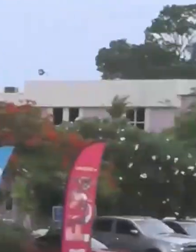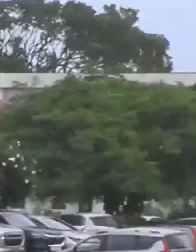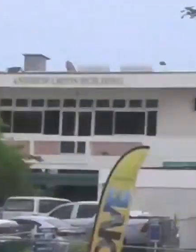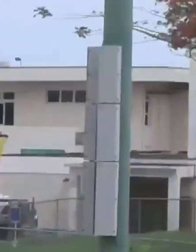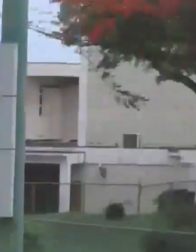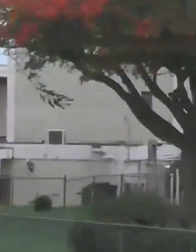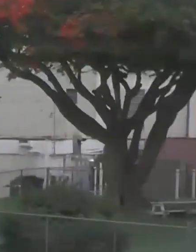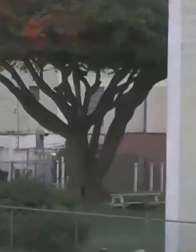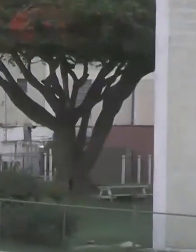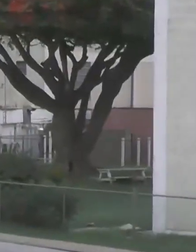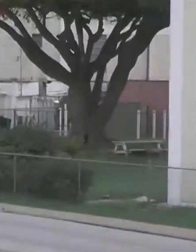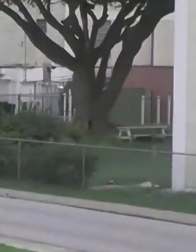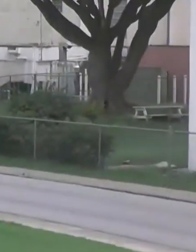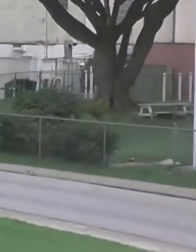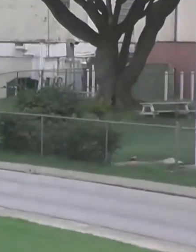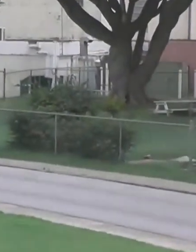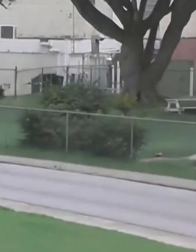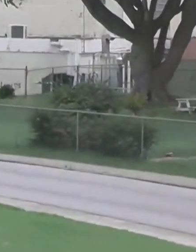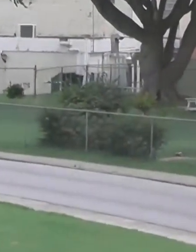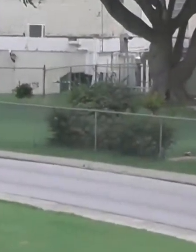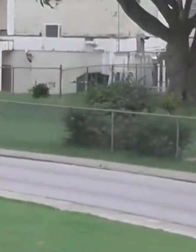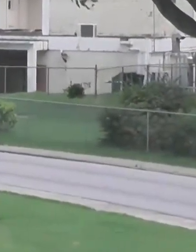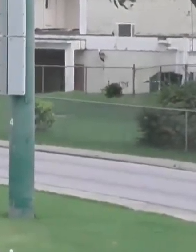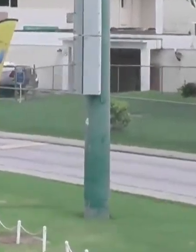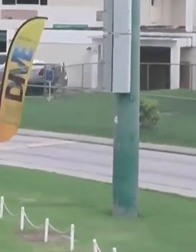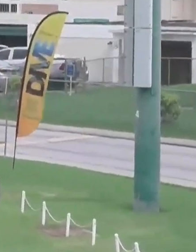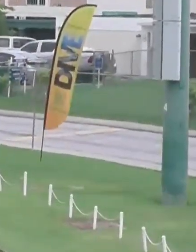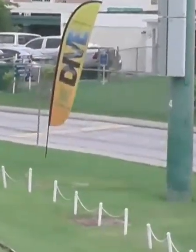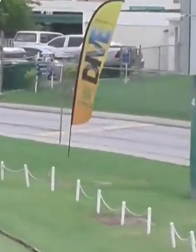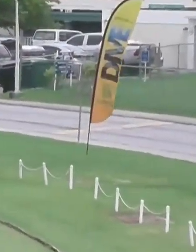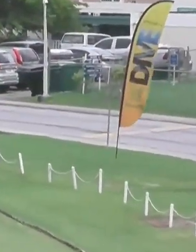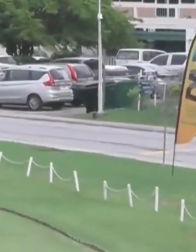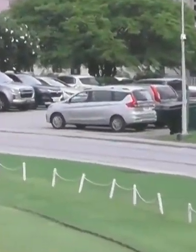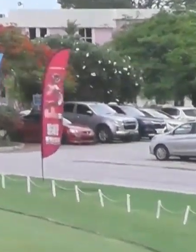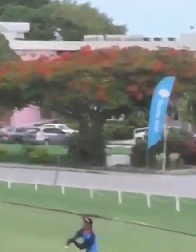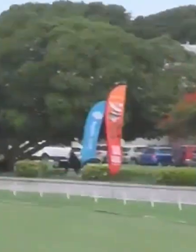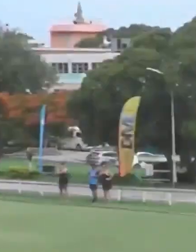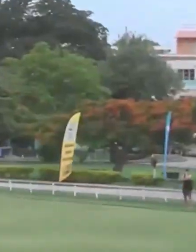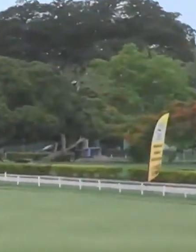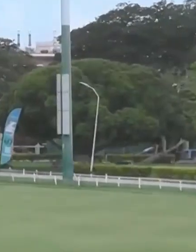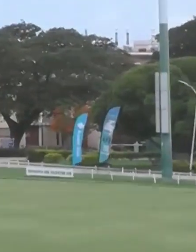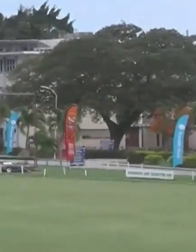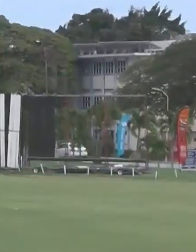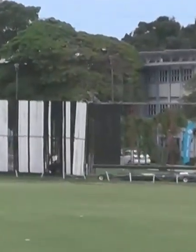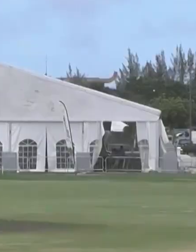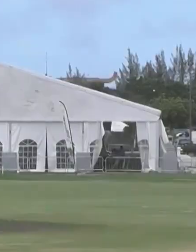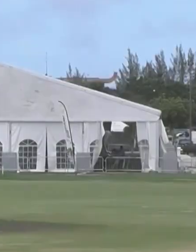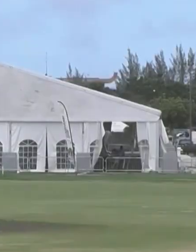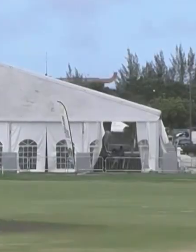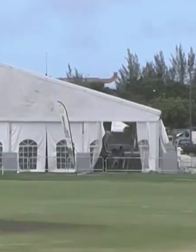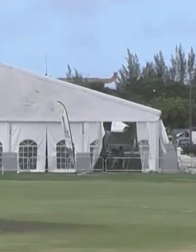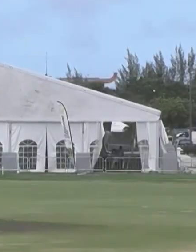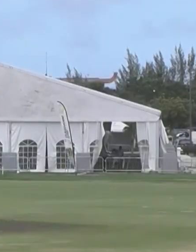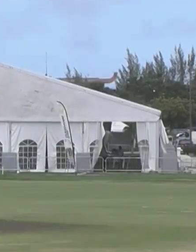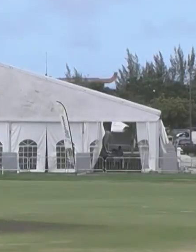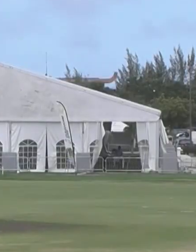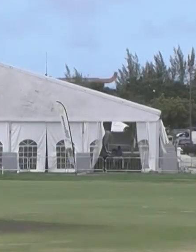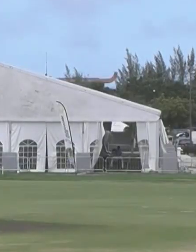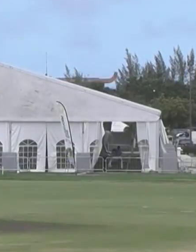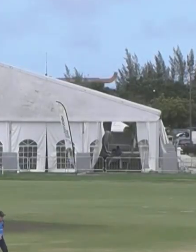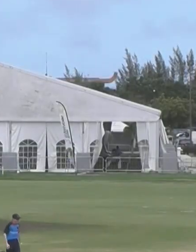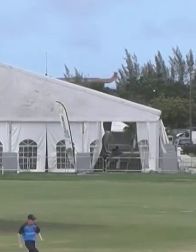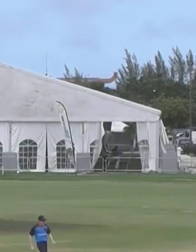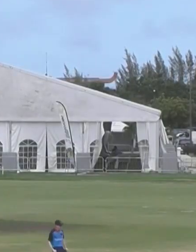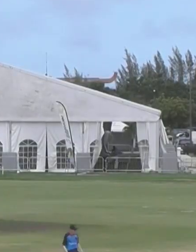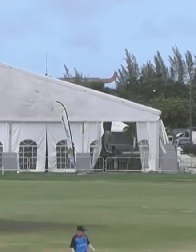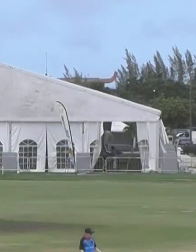Chance for catch. Catch taken. Oh, no, he didn't actually take it. What's going on? In